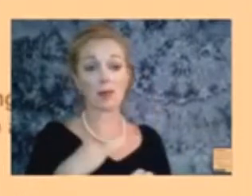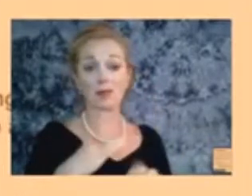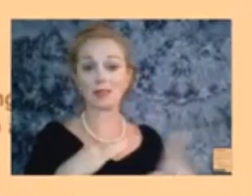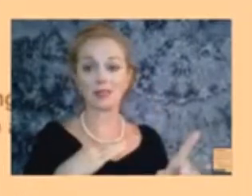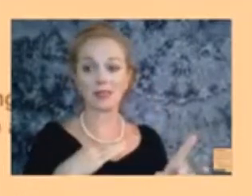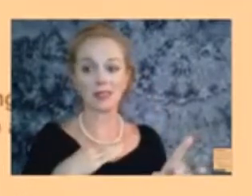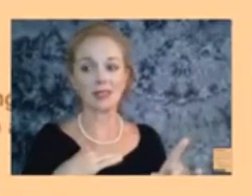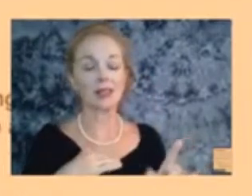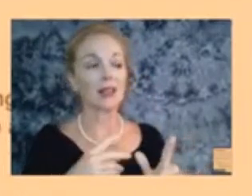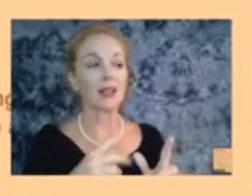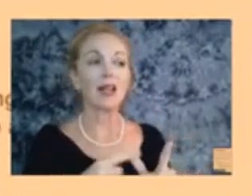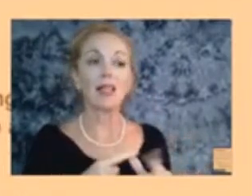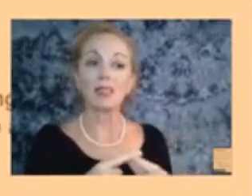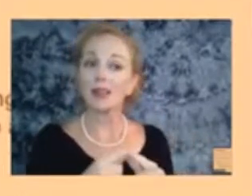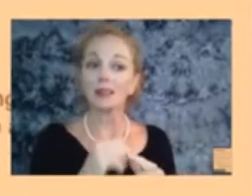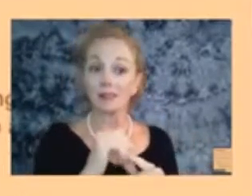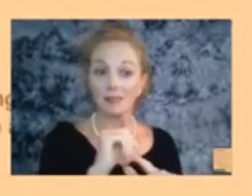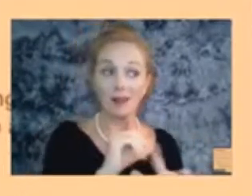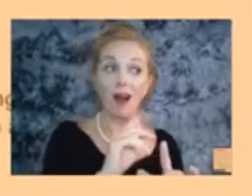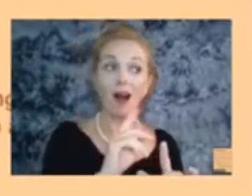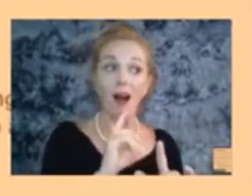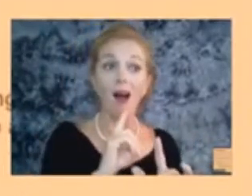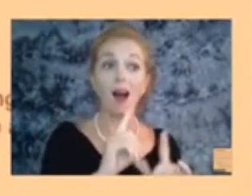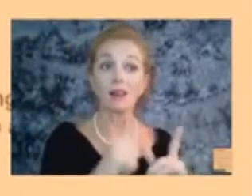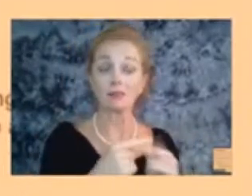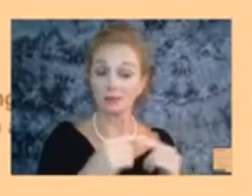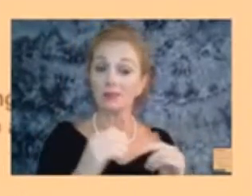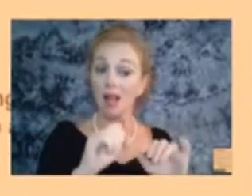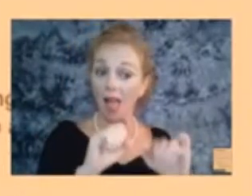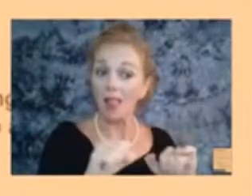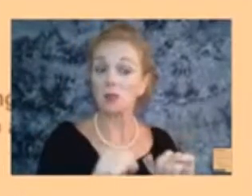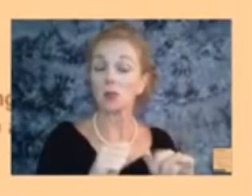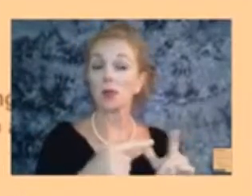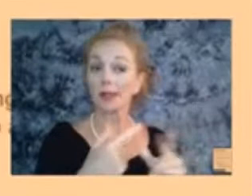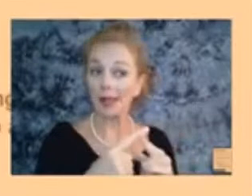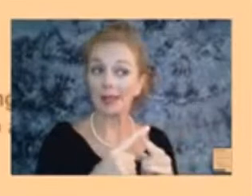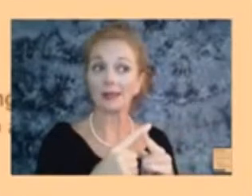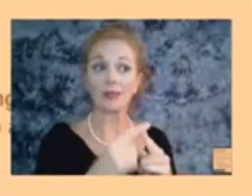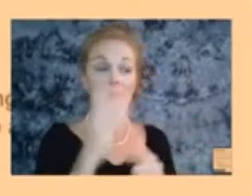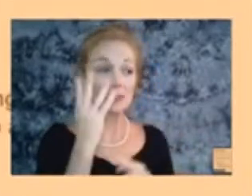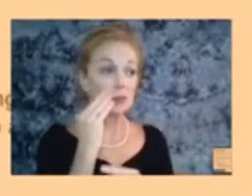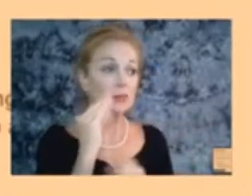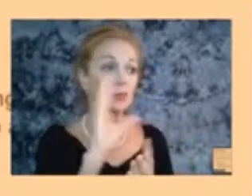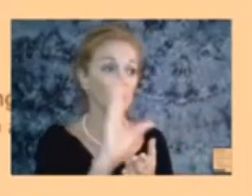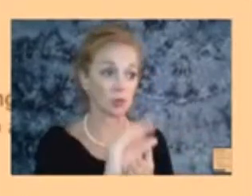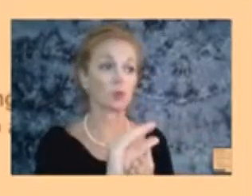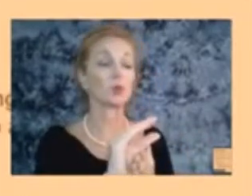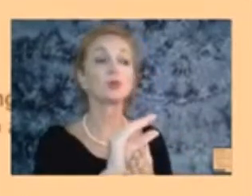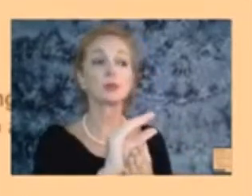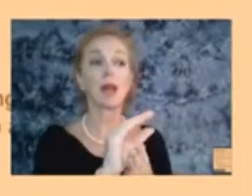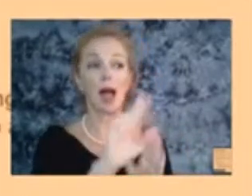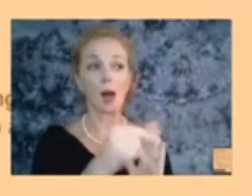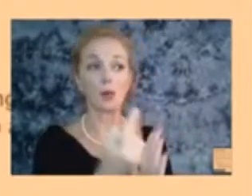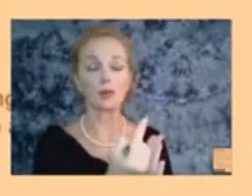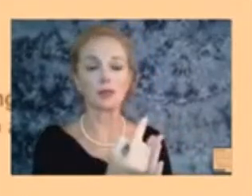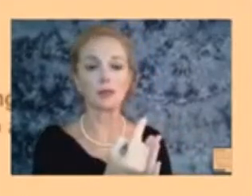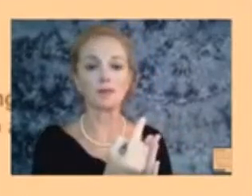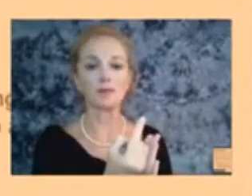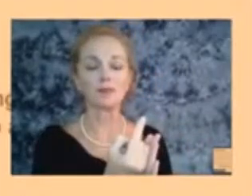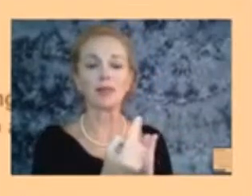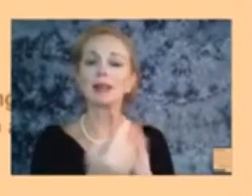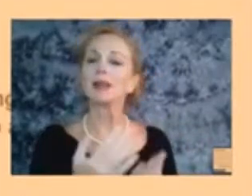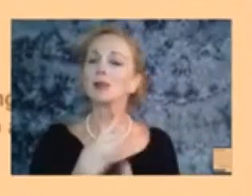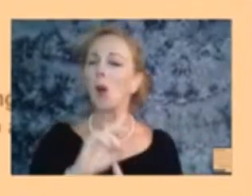experience reduced hours. And I know the big question is potential date. So again, we don't anticipate having